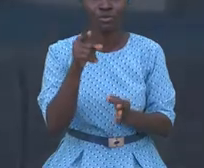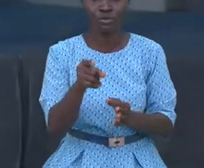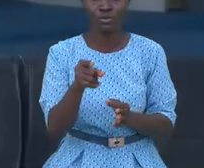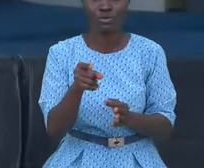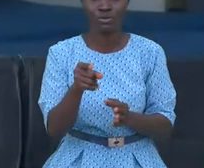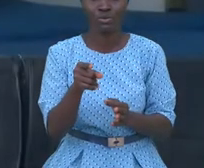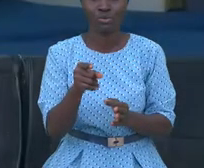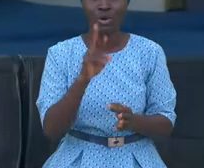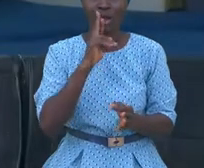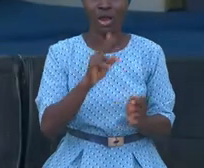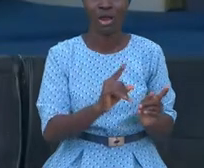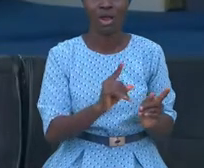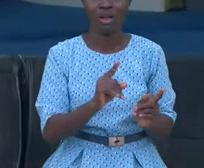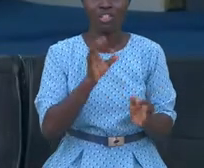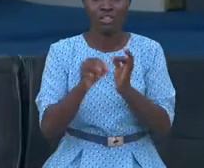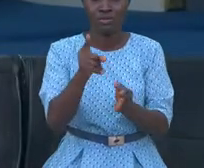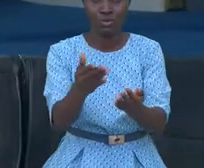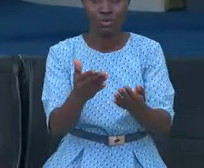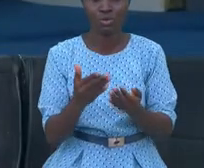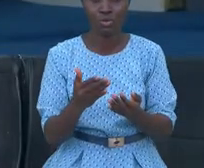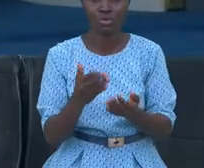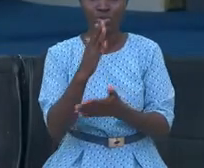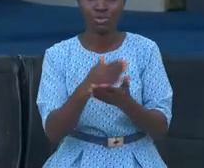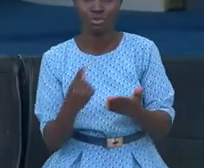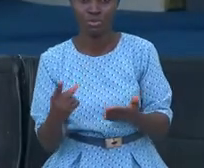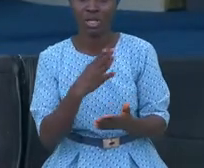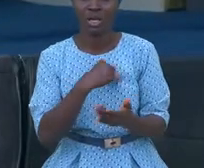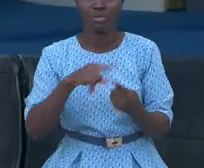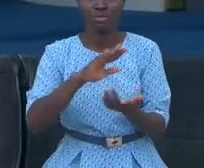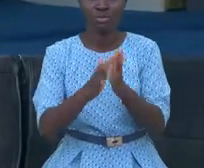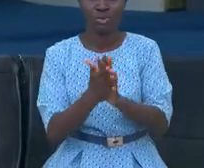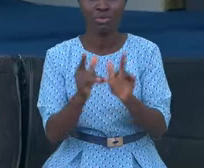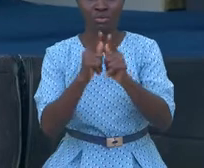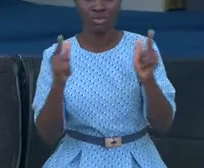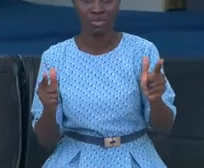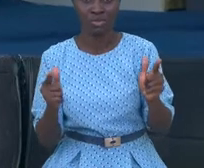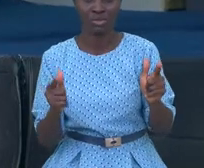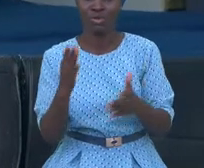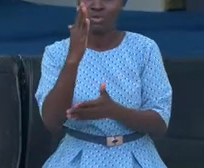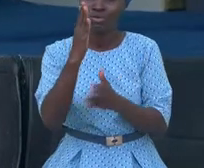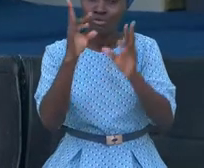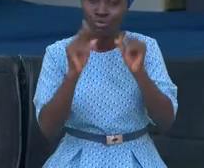are going to amount to something, nobody will become a somebody.